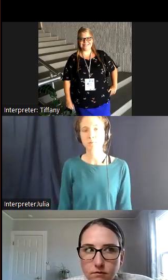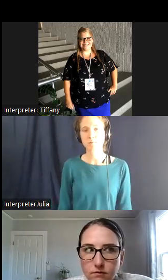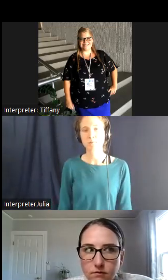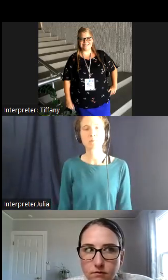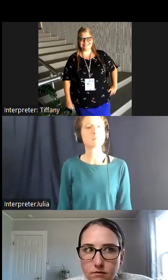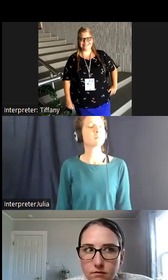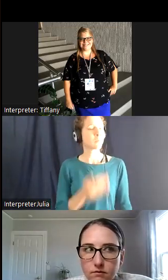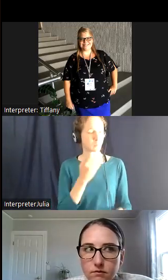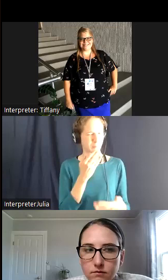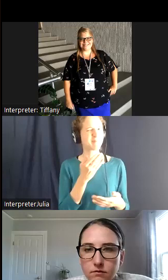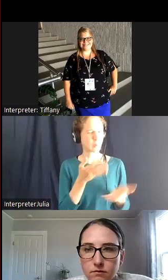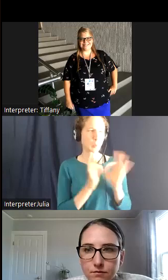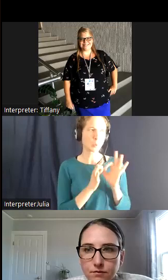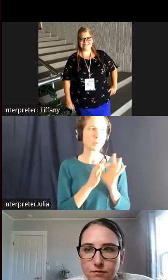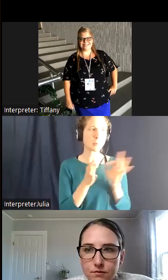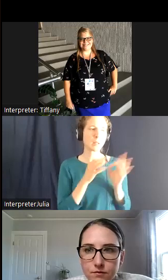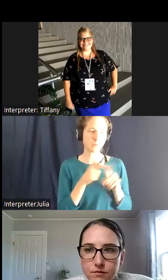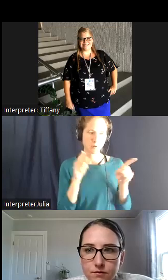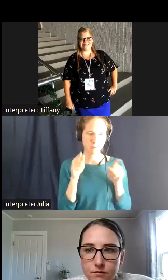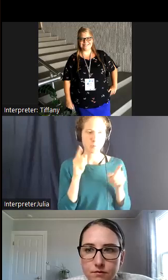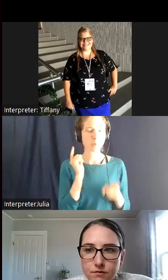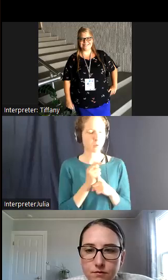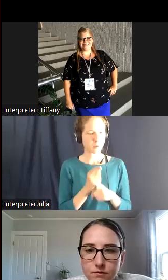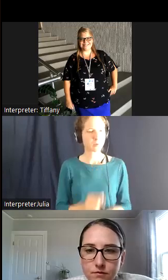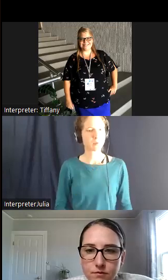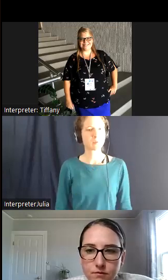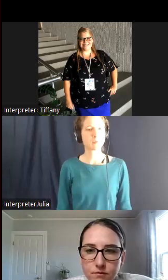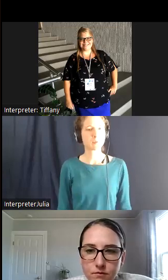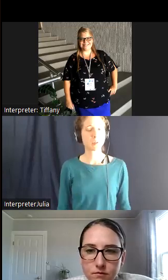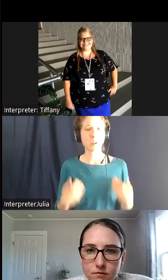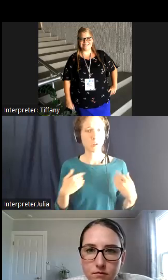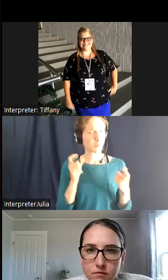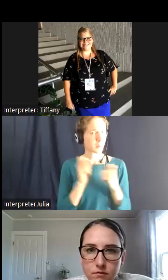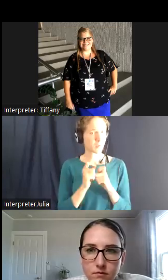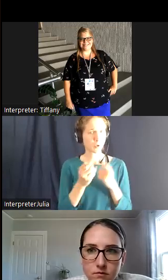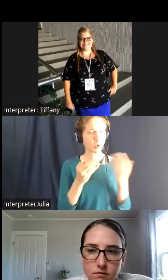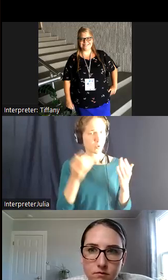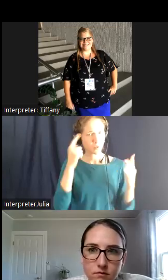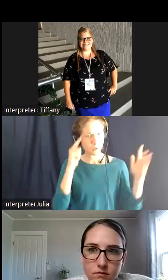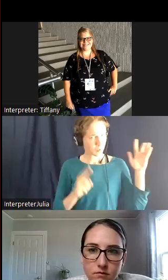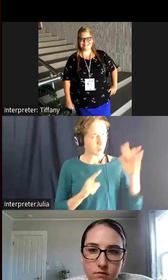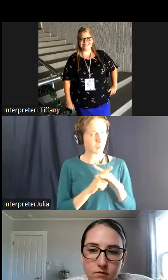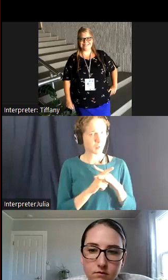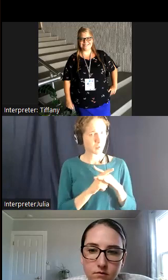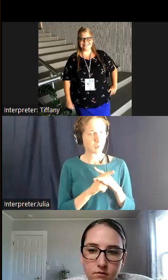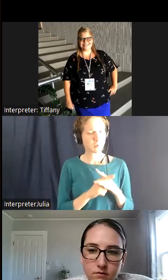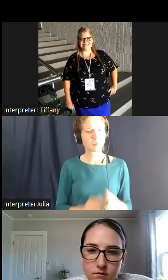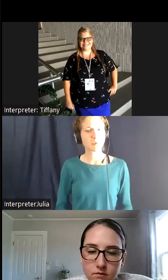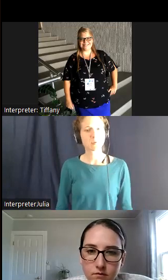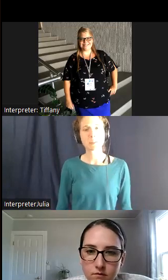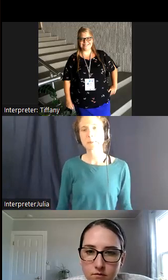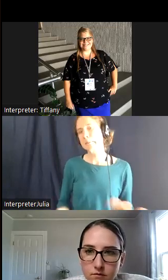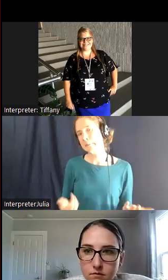That's a good distinction. Andrew, was there a specific service you were thinking of? I mean,